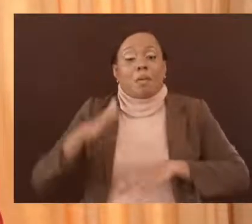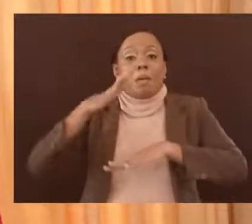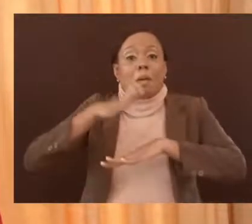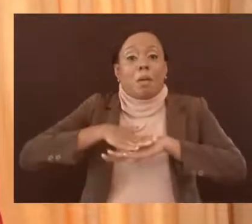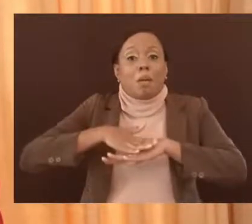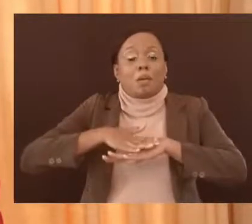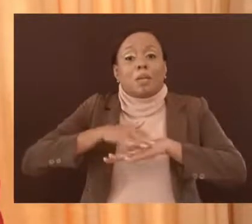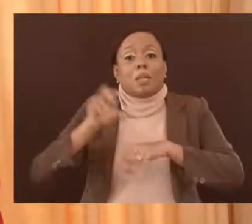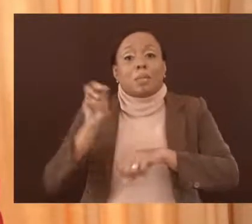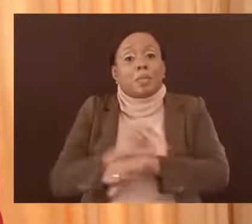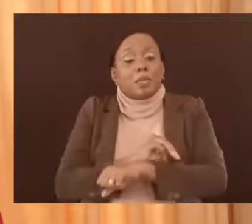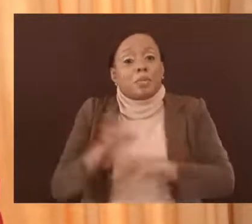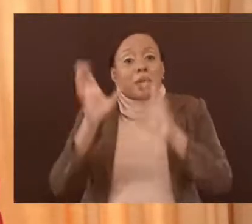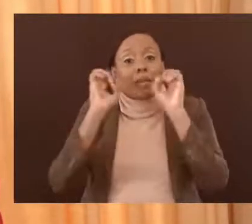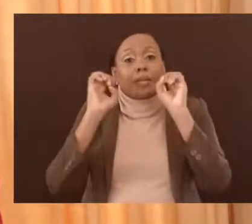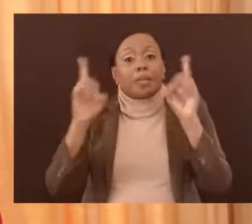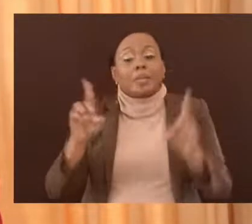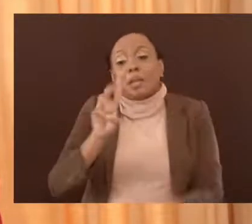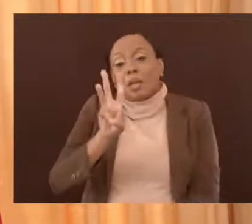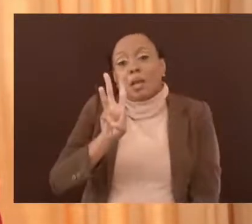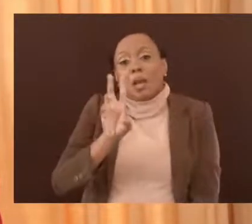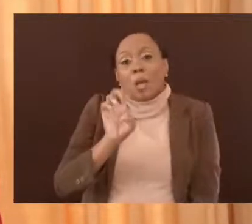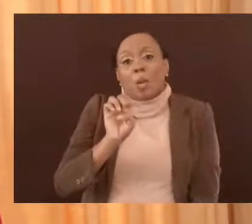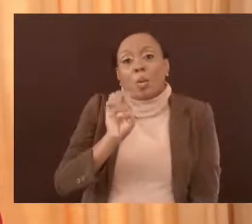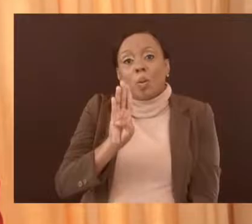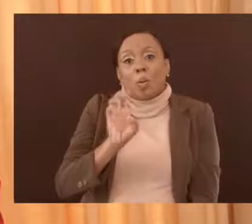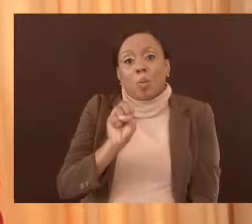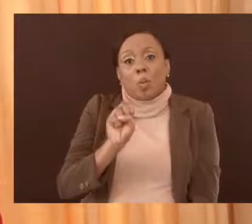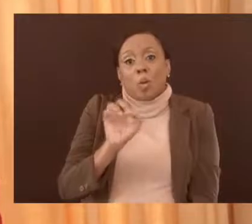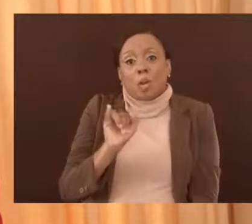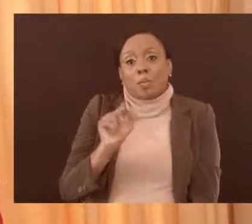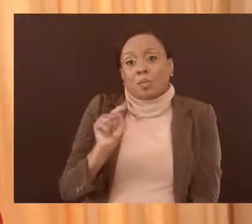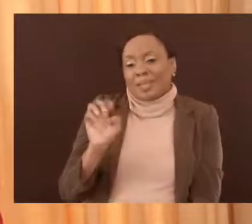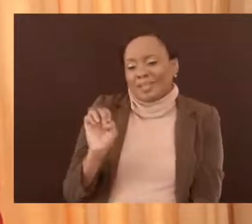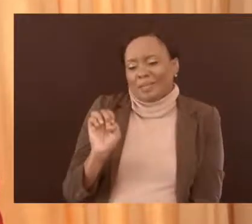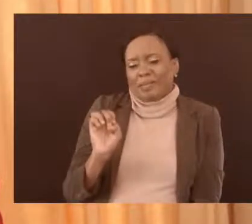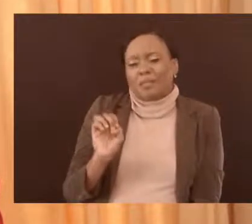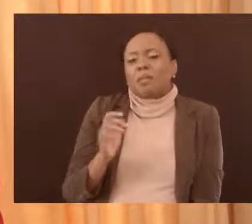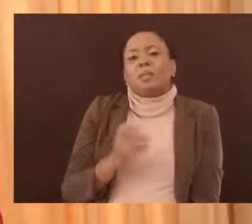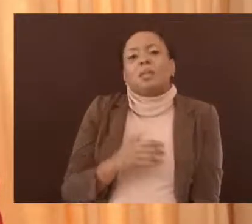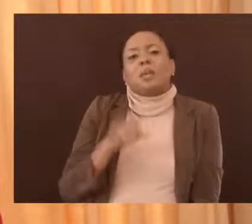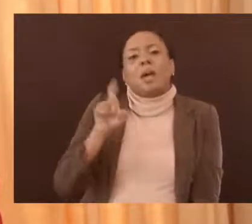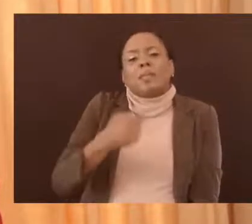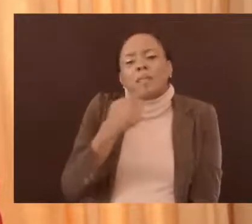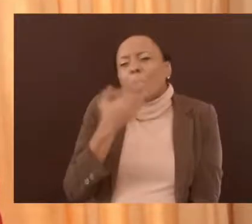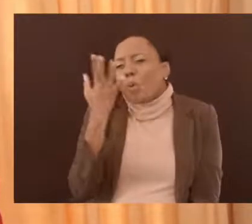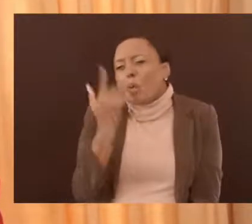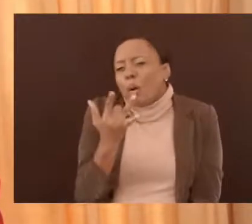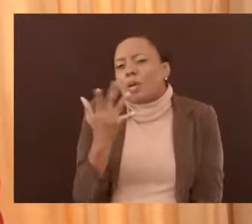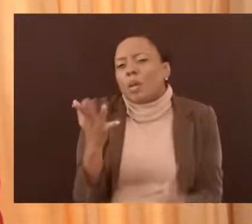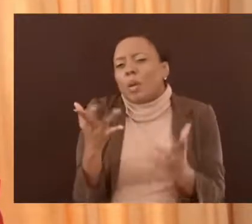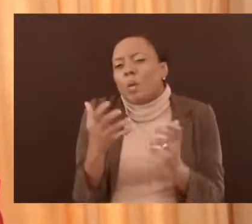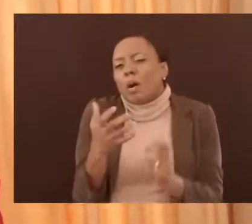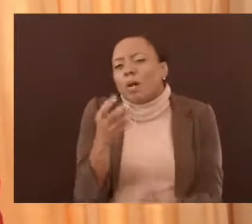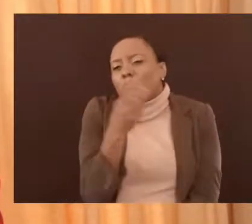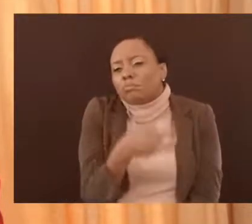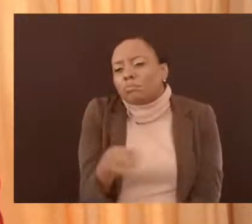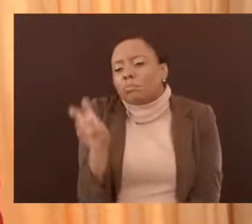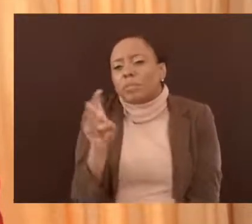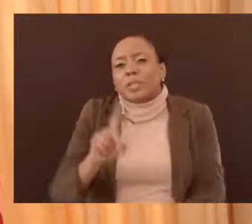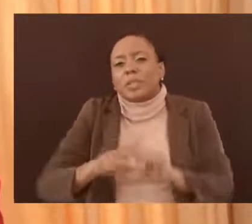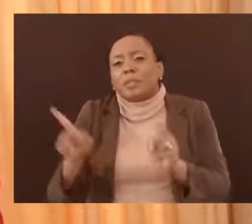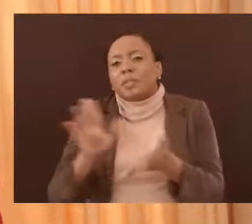indeed submit the information as to the reason for the transfer and to request consideration be given. Let